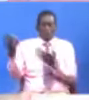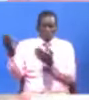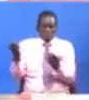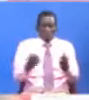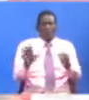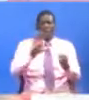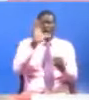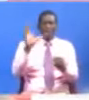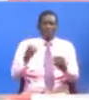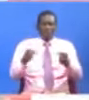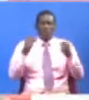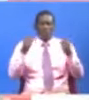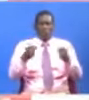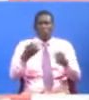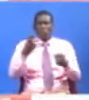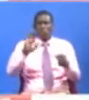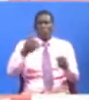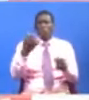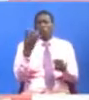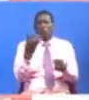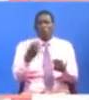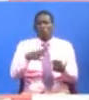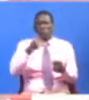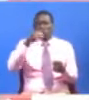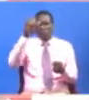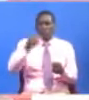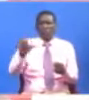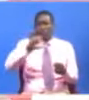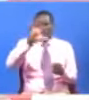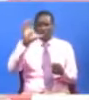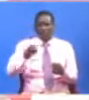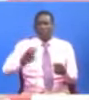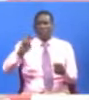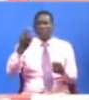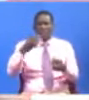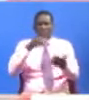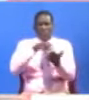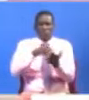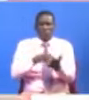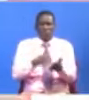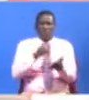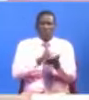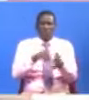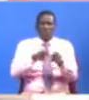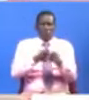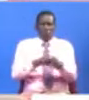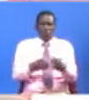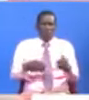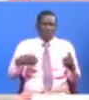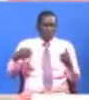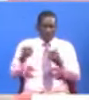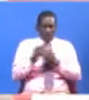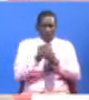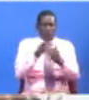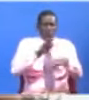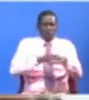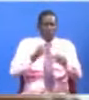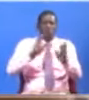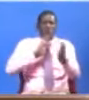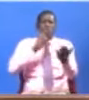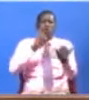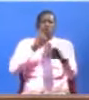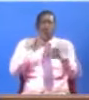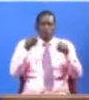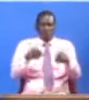record. That's an African record, 4x4. We came back, we went to South Africa Grand Prix, we were number 2. So that also culminates today's